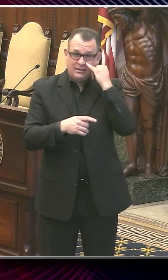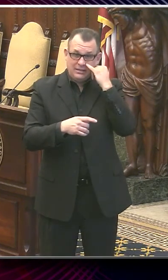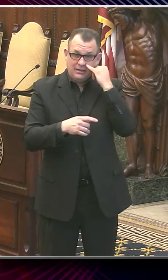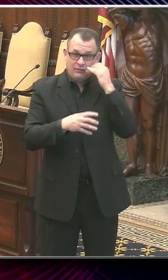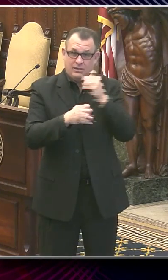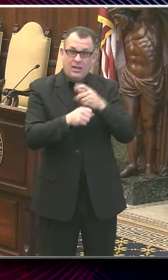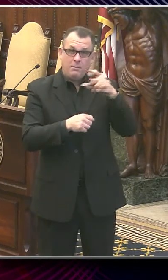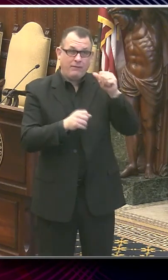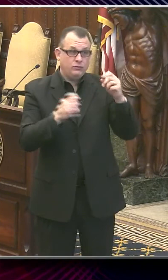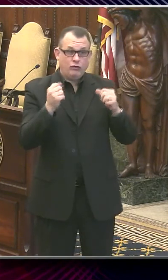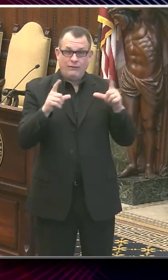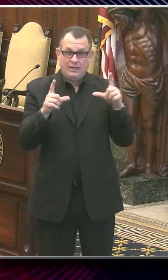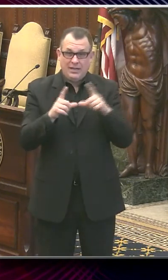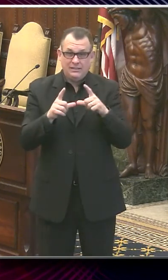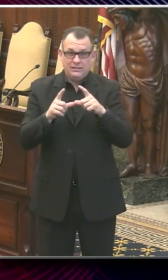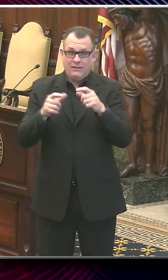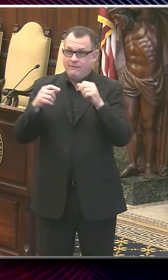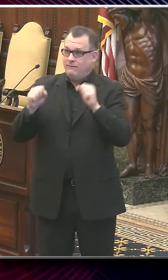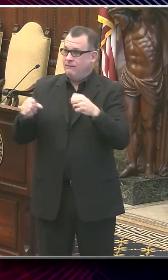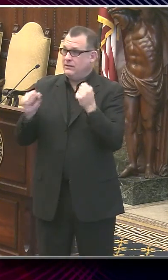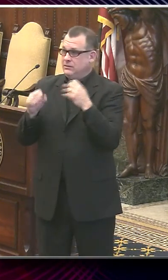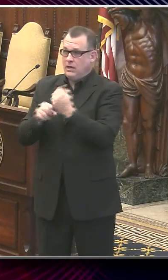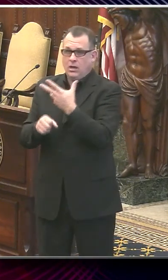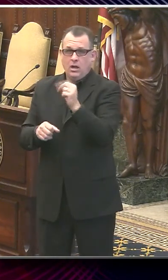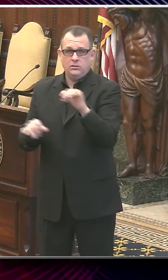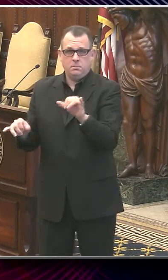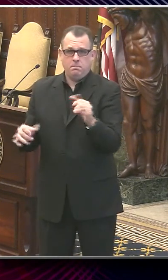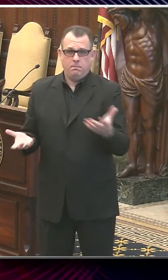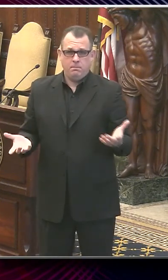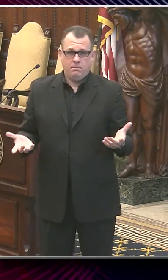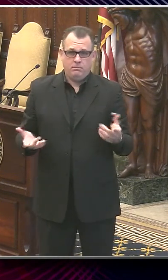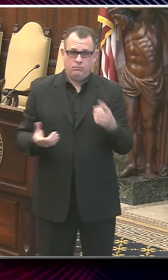Manny. Let's go to Denise. Go back to Denise Clay.